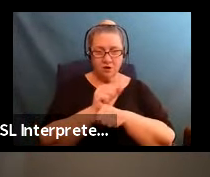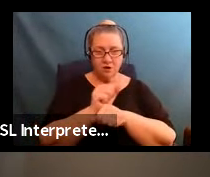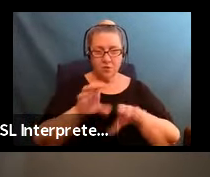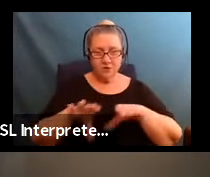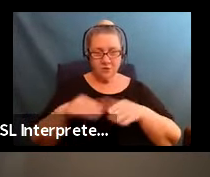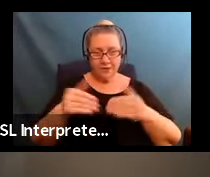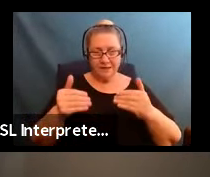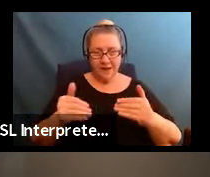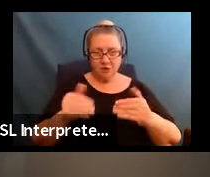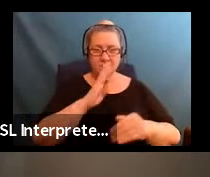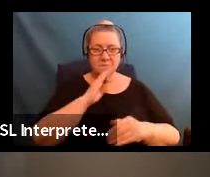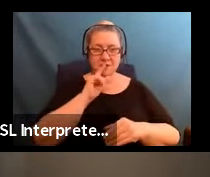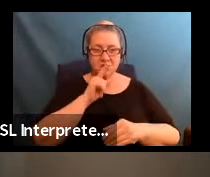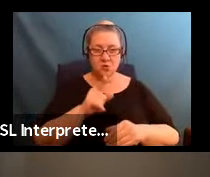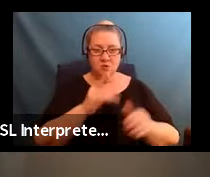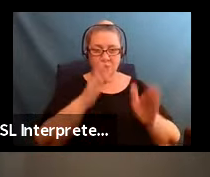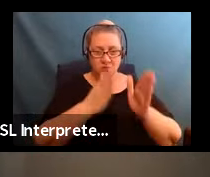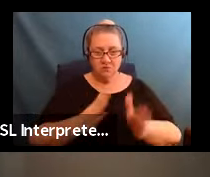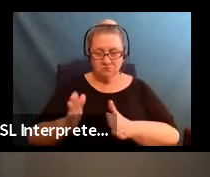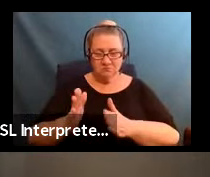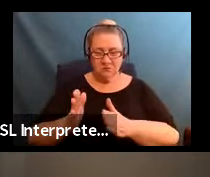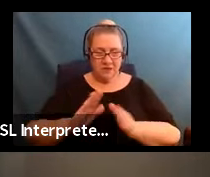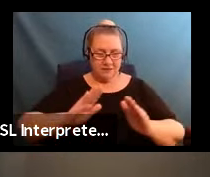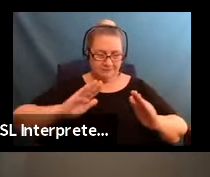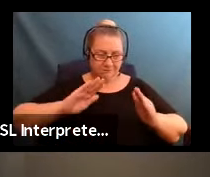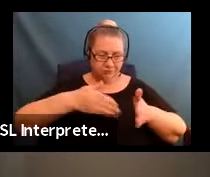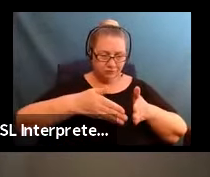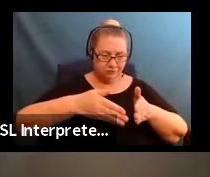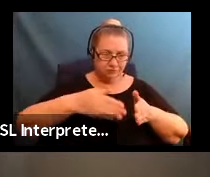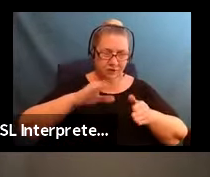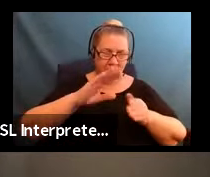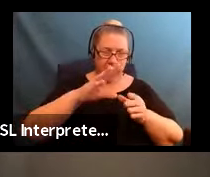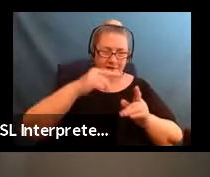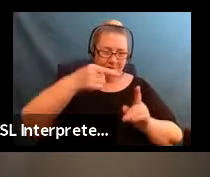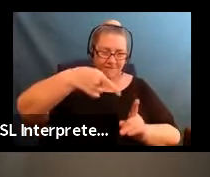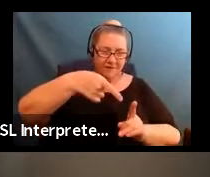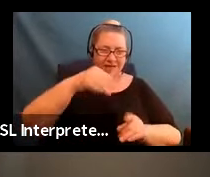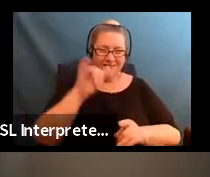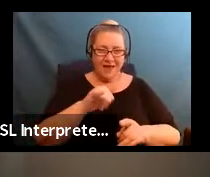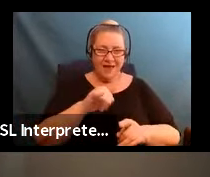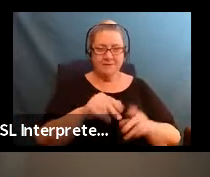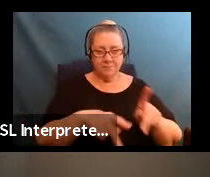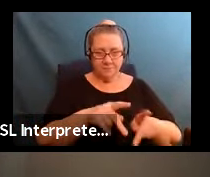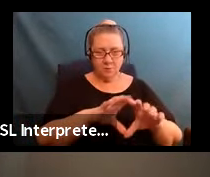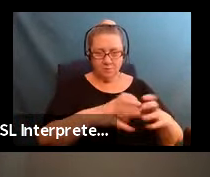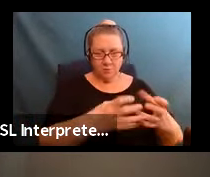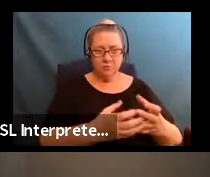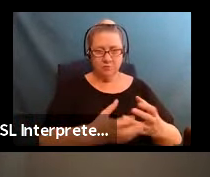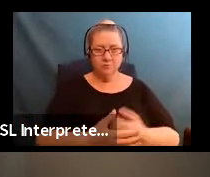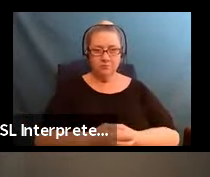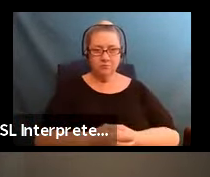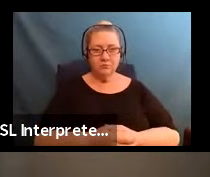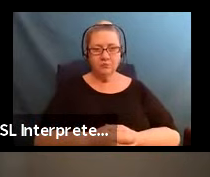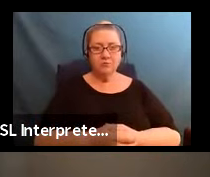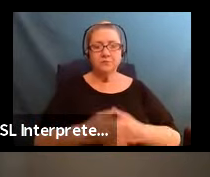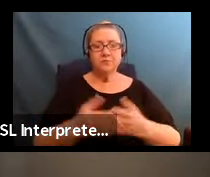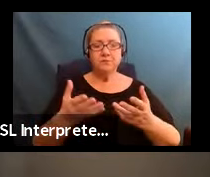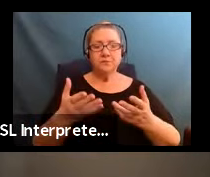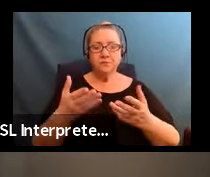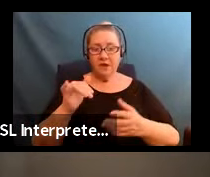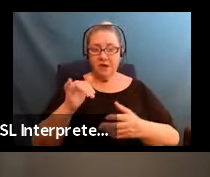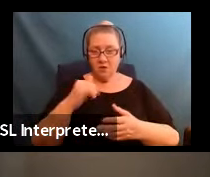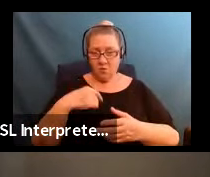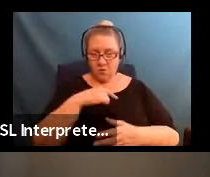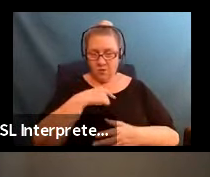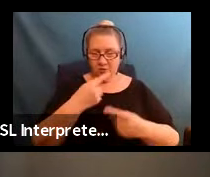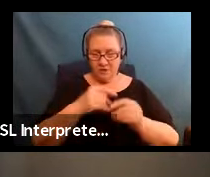our strategies are targeting that population. And I definitely think those conversations are going into the development of the